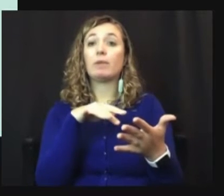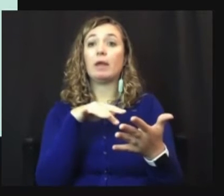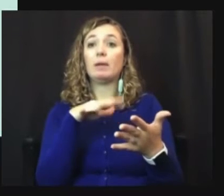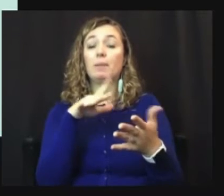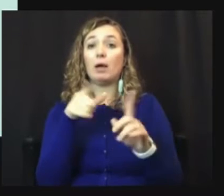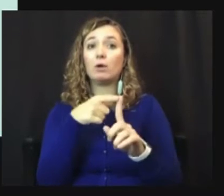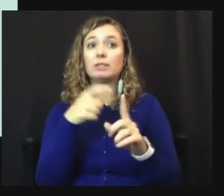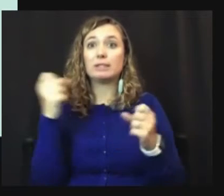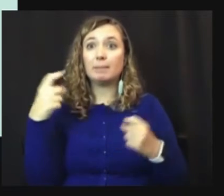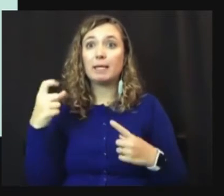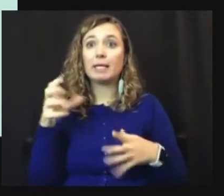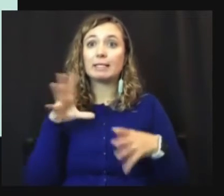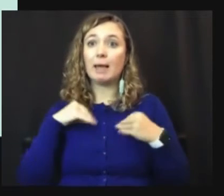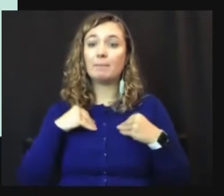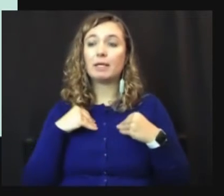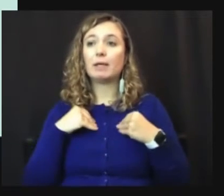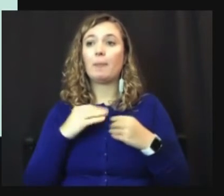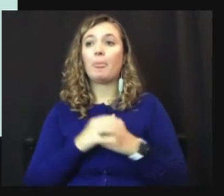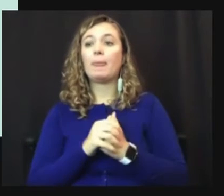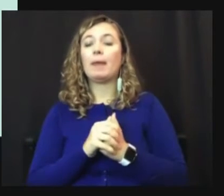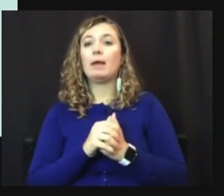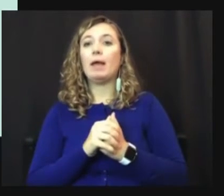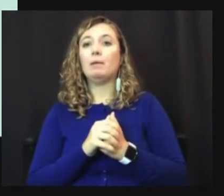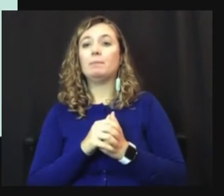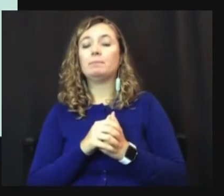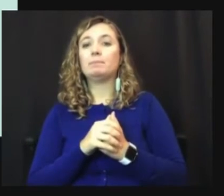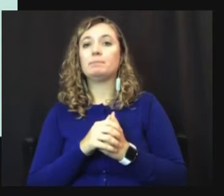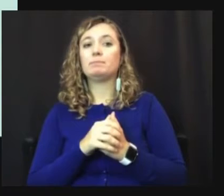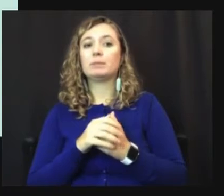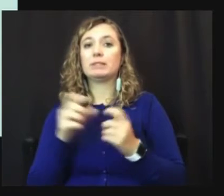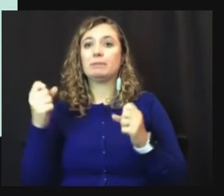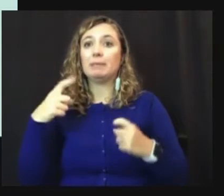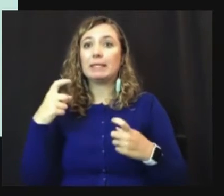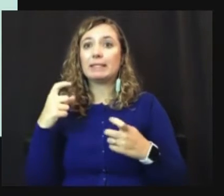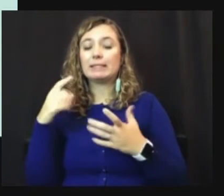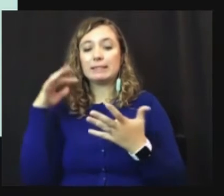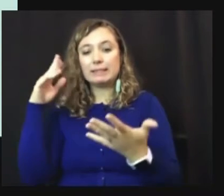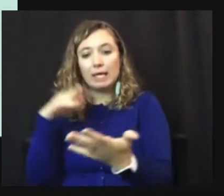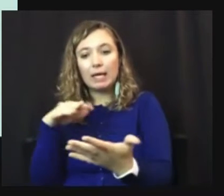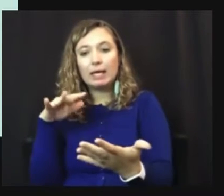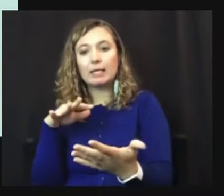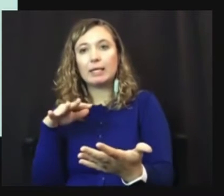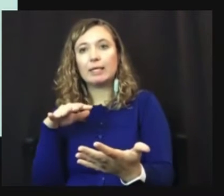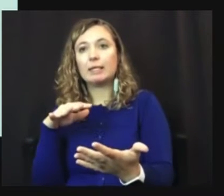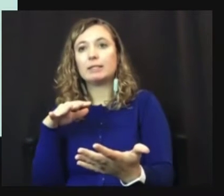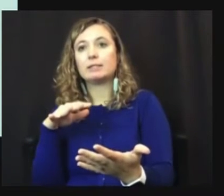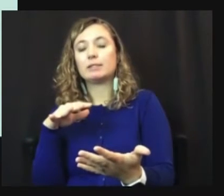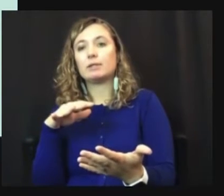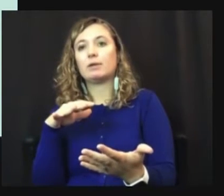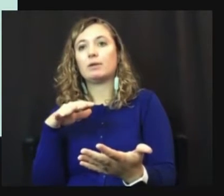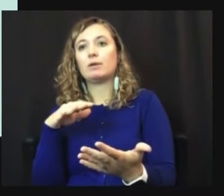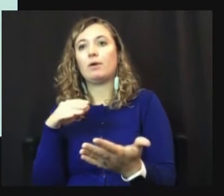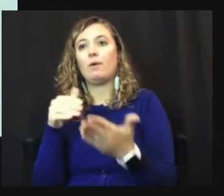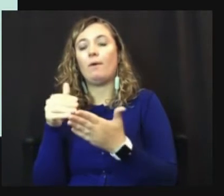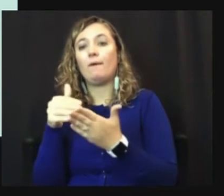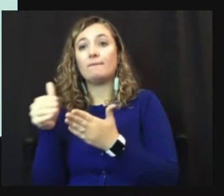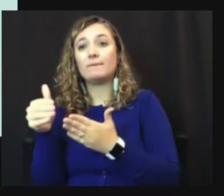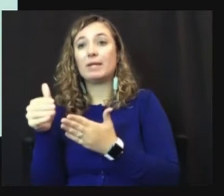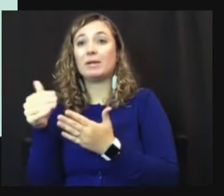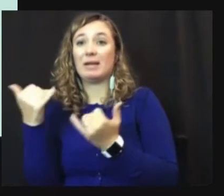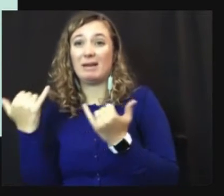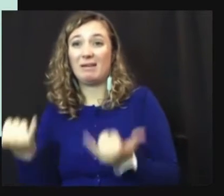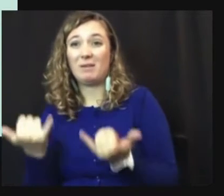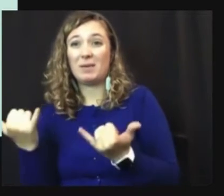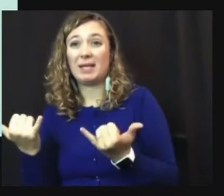most self-injurious stimming studies are done more in a way that embraces trying to make autistics less